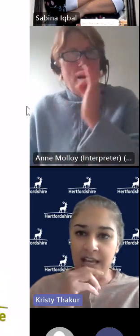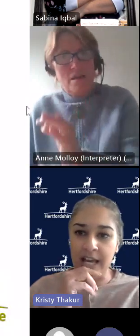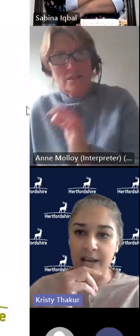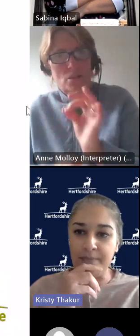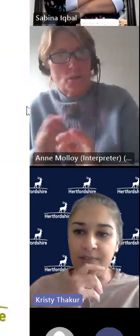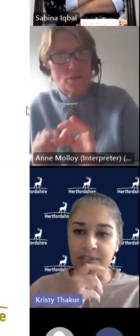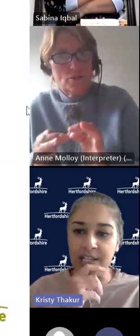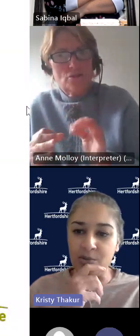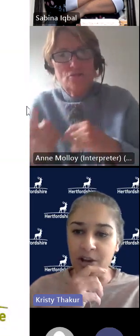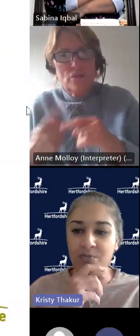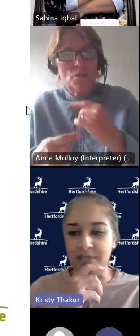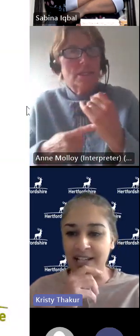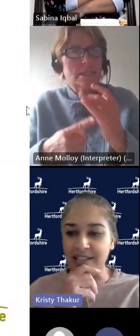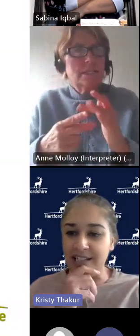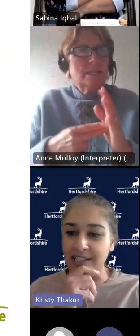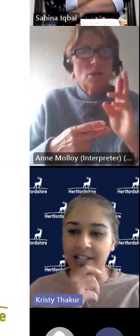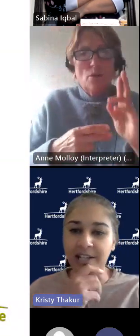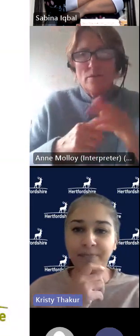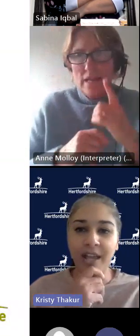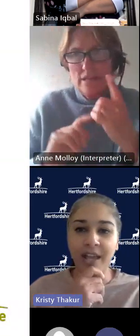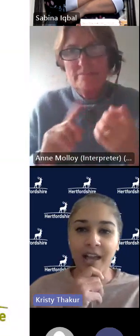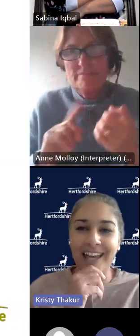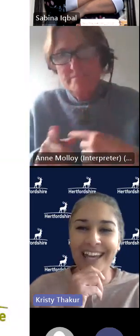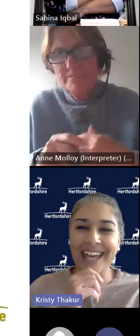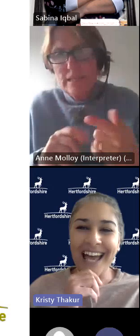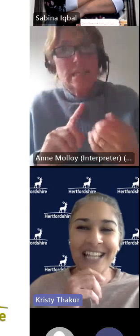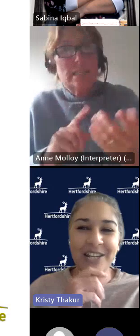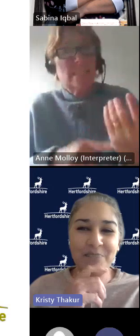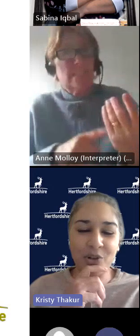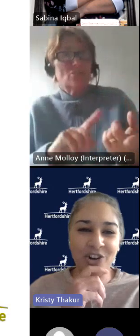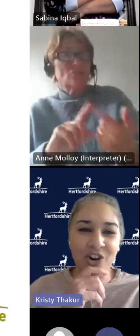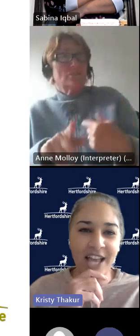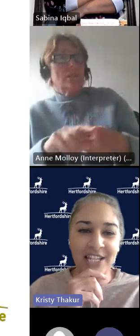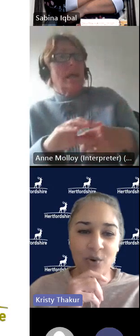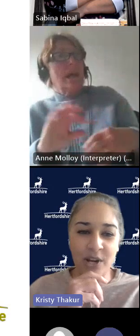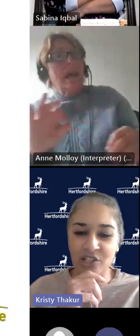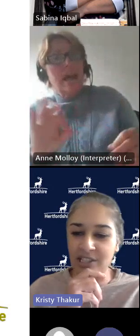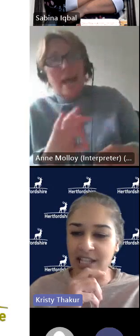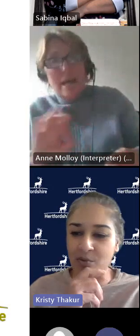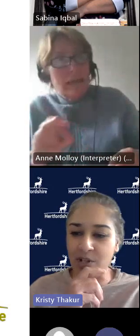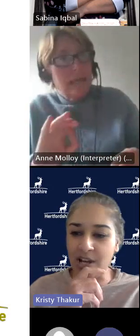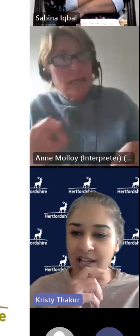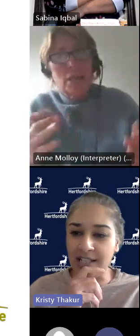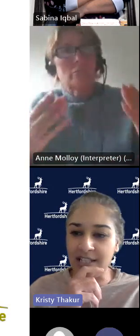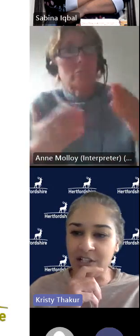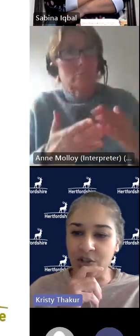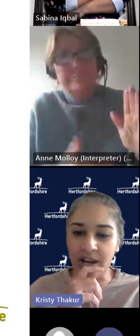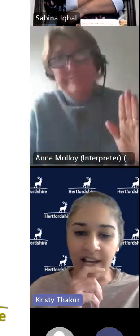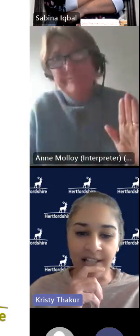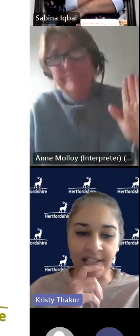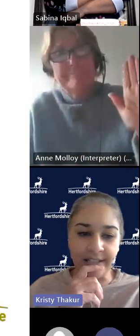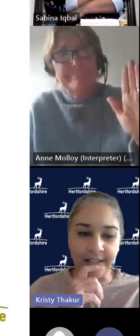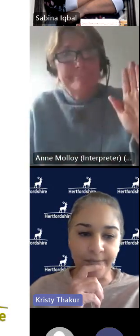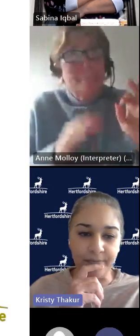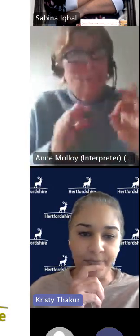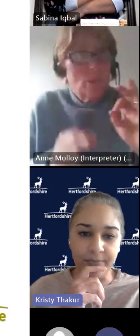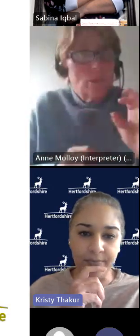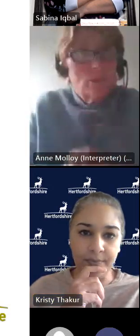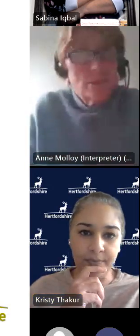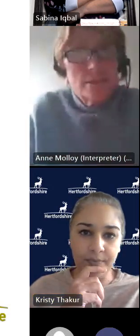hopefully Tina will be, oh yeah, Tina's done it. Has anybody got any questions that they would like to